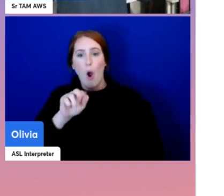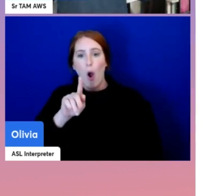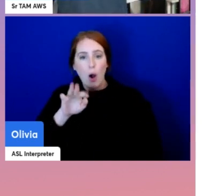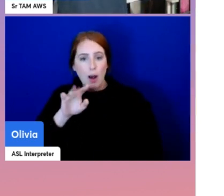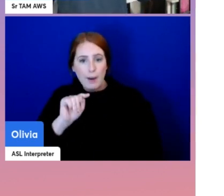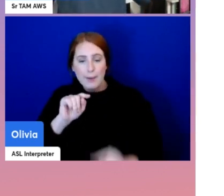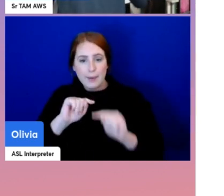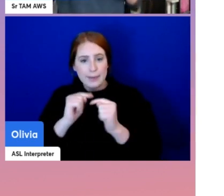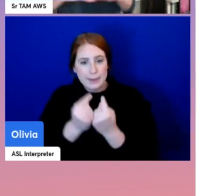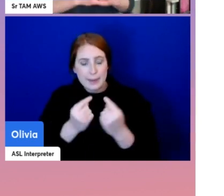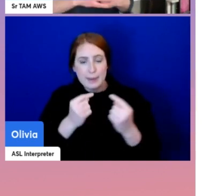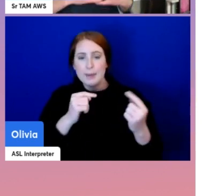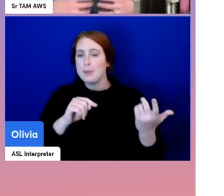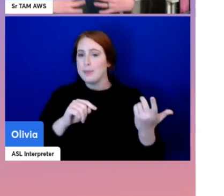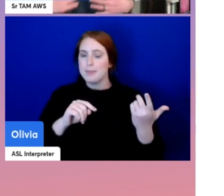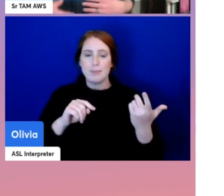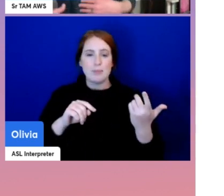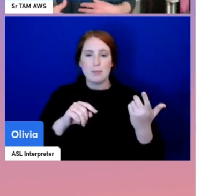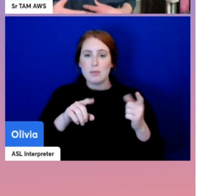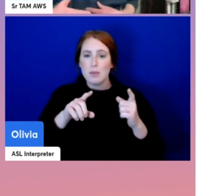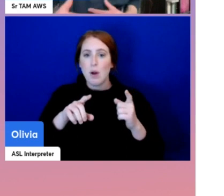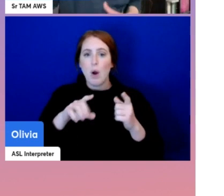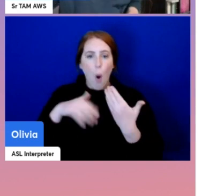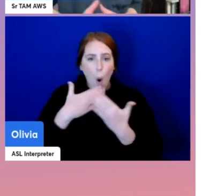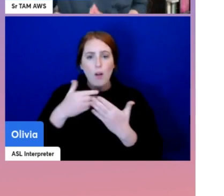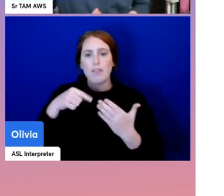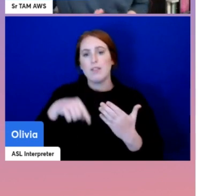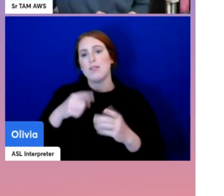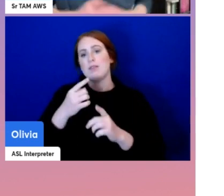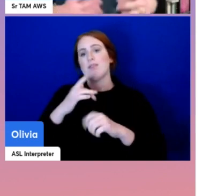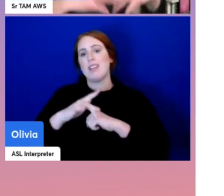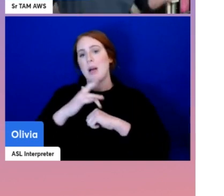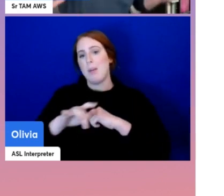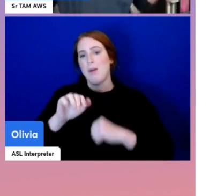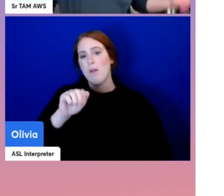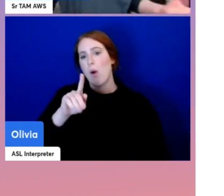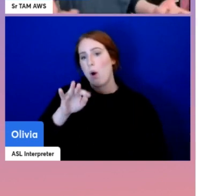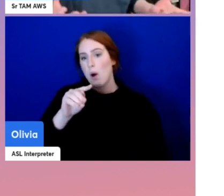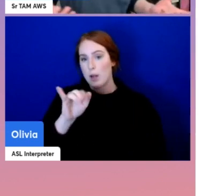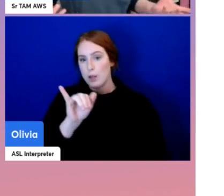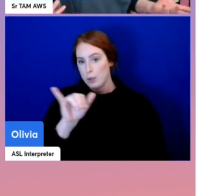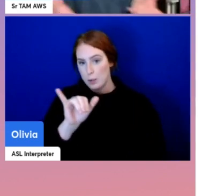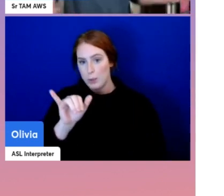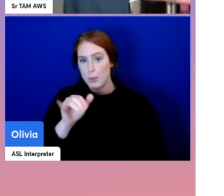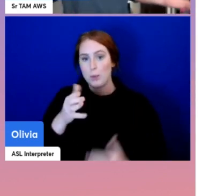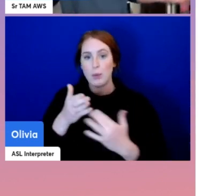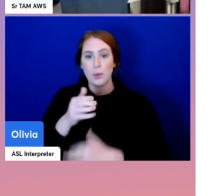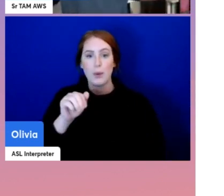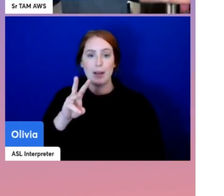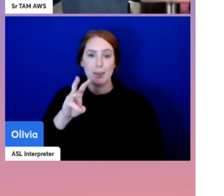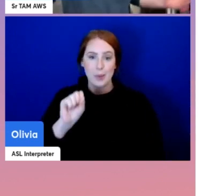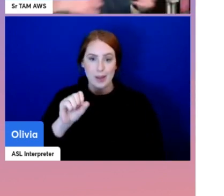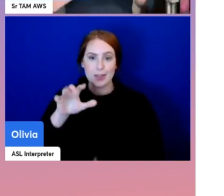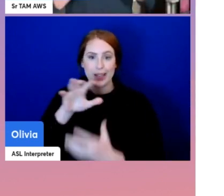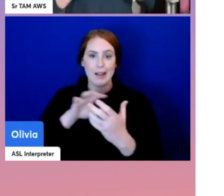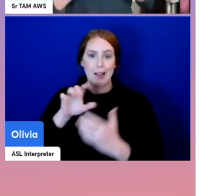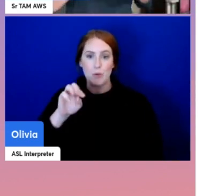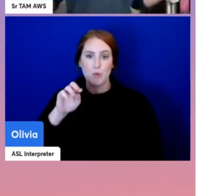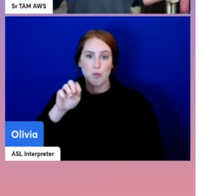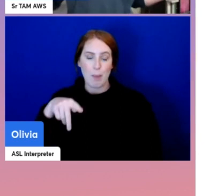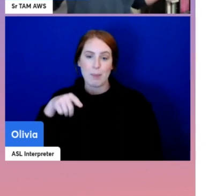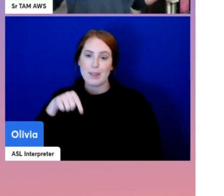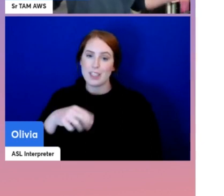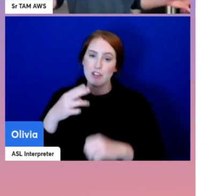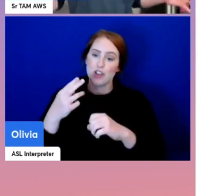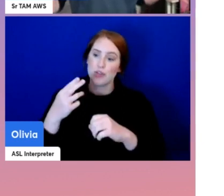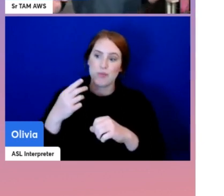this is available for audit as well through AWS CloudTrail. These are just normal IAM requests, and it is